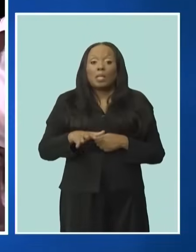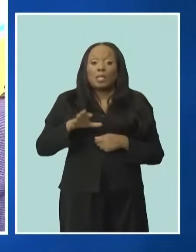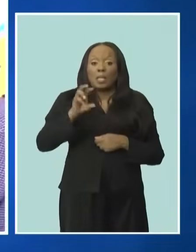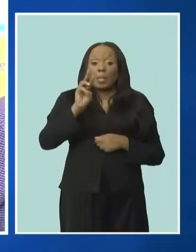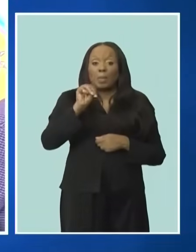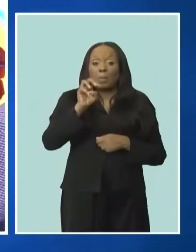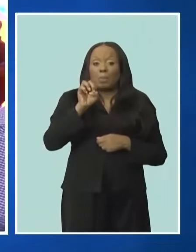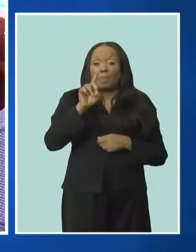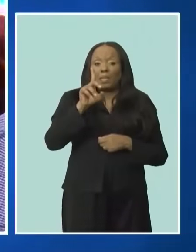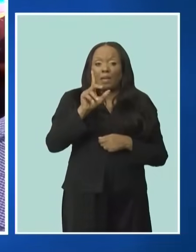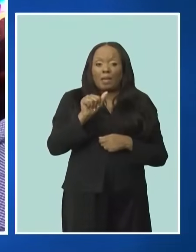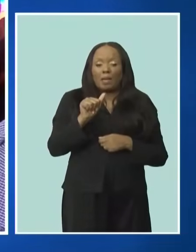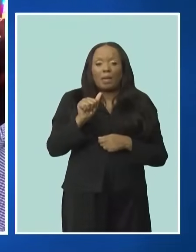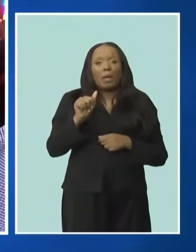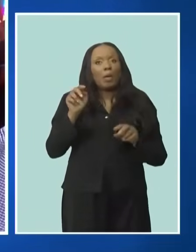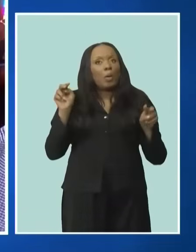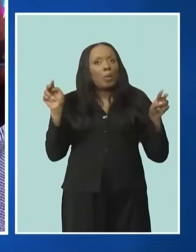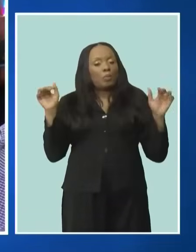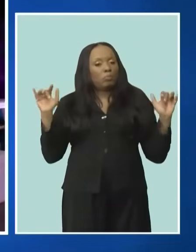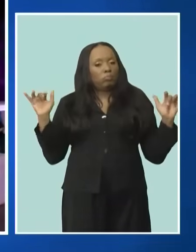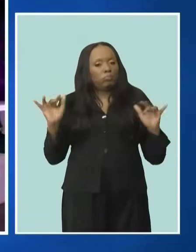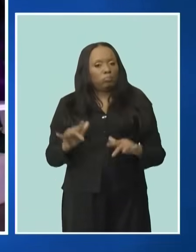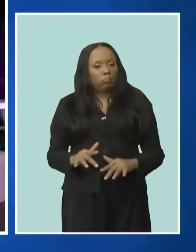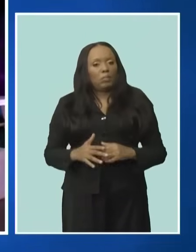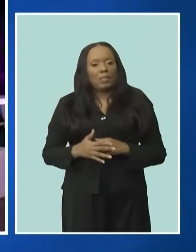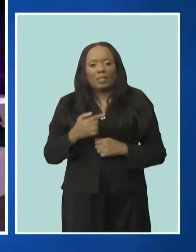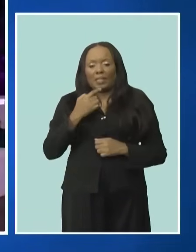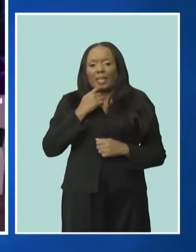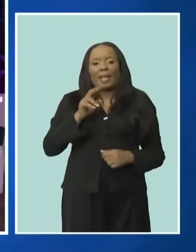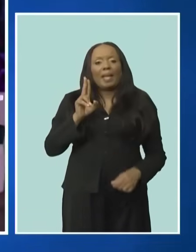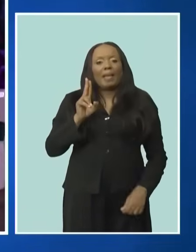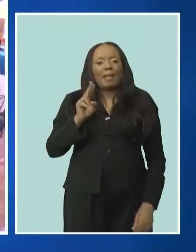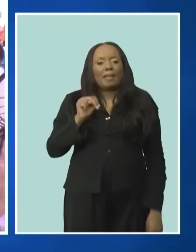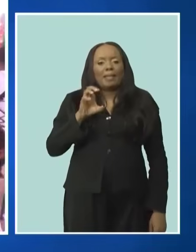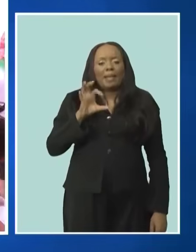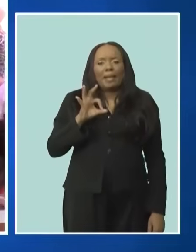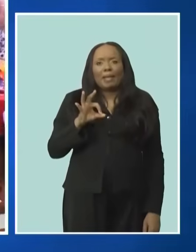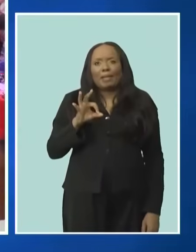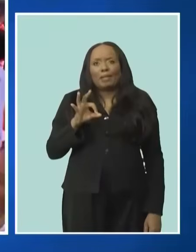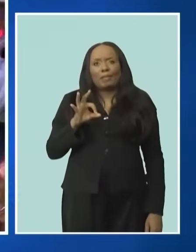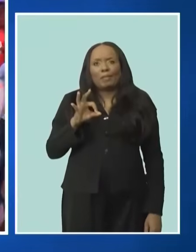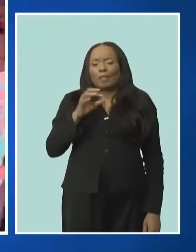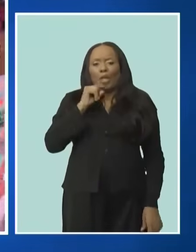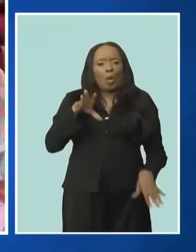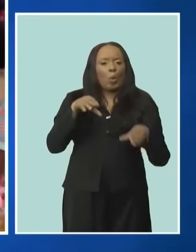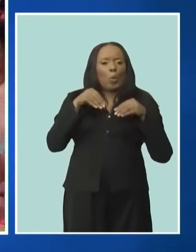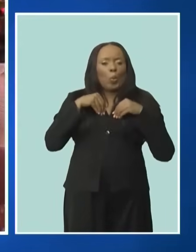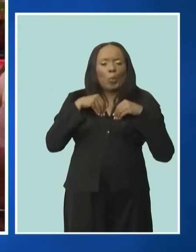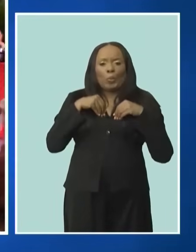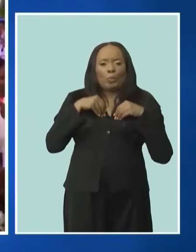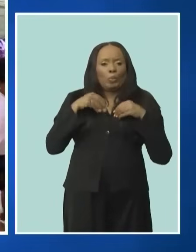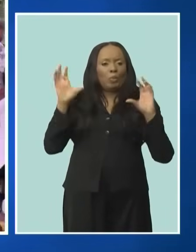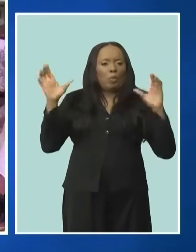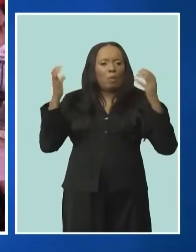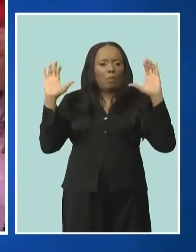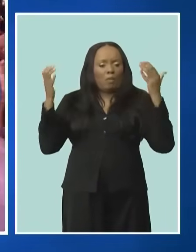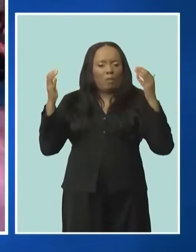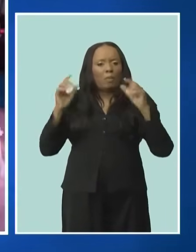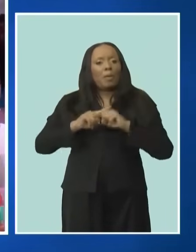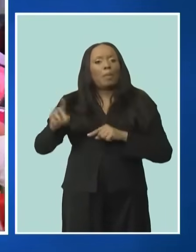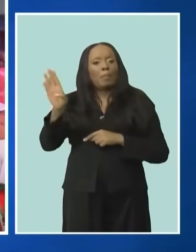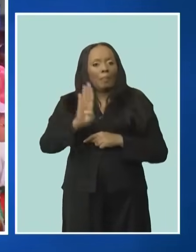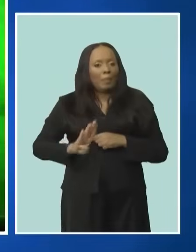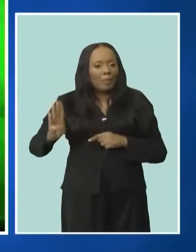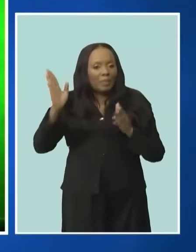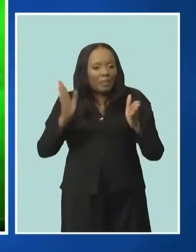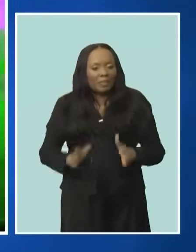Ms. Roberts said the festival does not belong to the NCF but Barbados. She extended thanks to the Calypsonians,